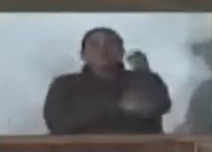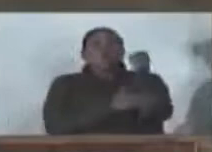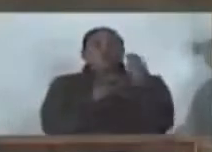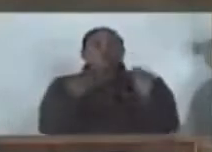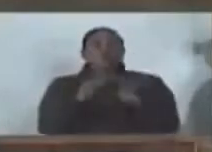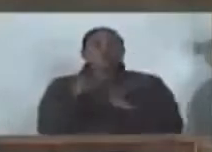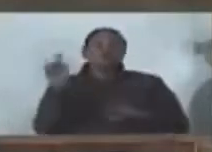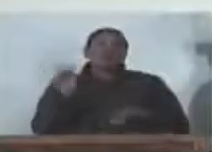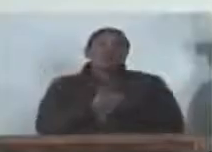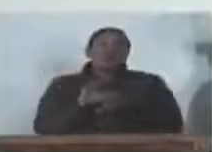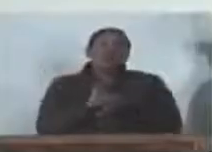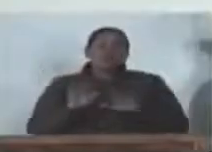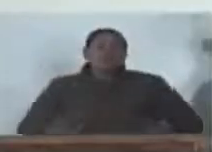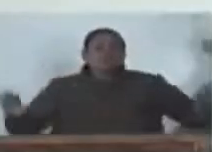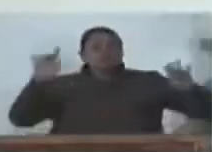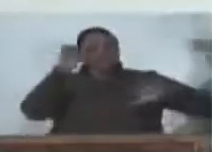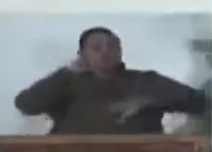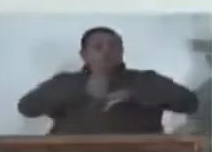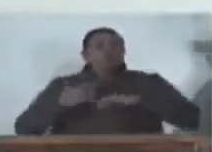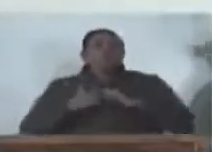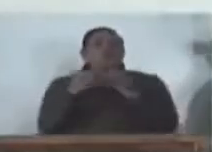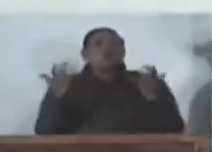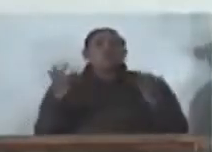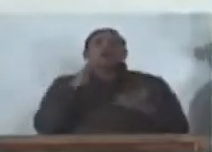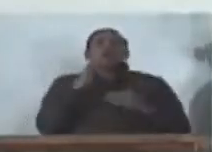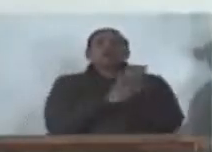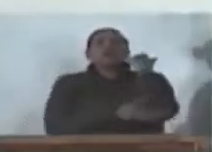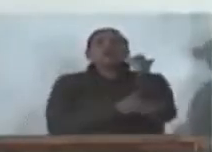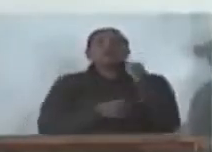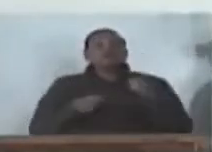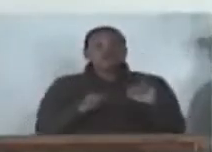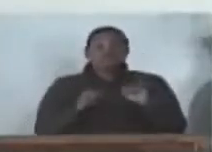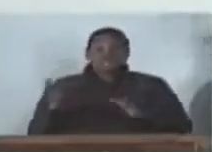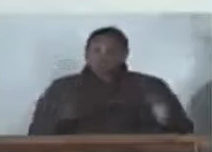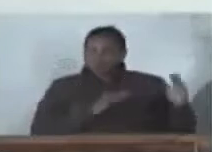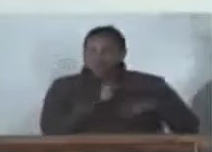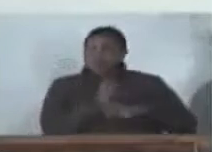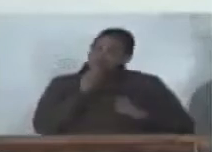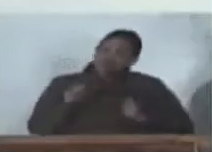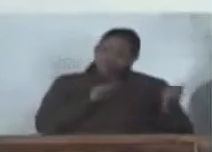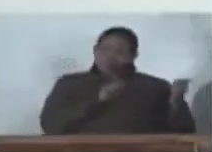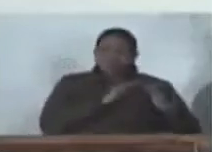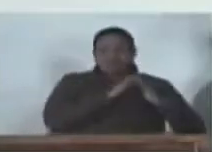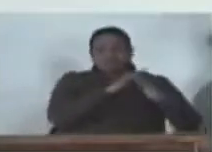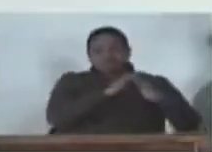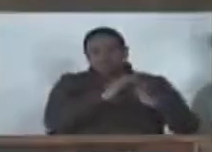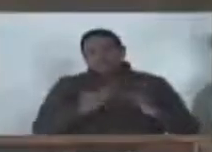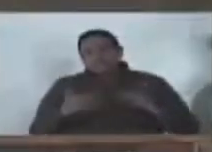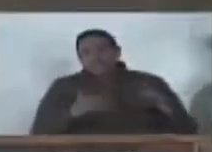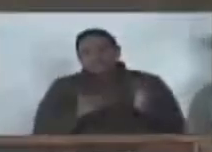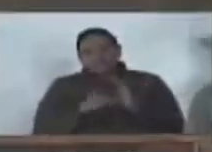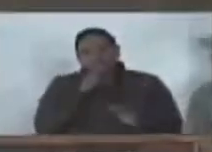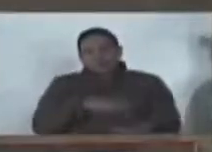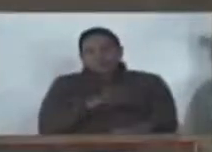the Caribbean for the implementation of the National Strategic Plan to eliminate gender-based violence.